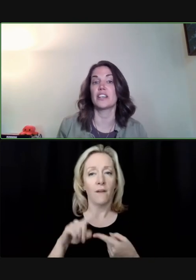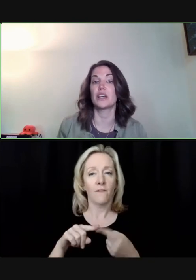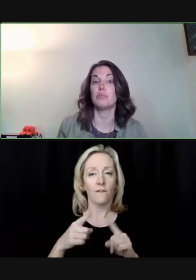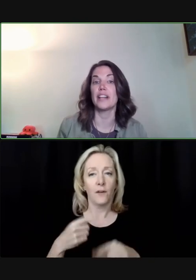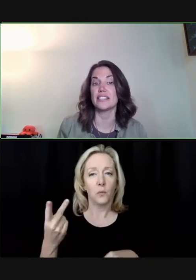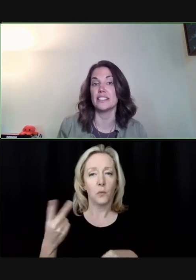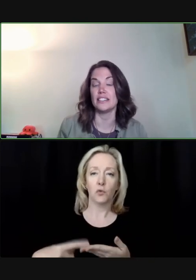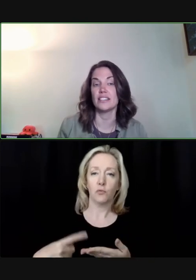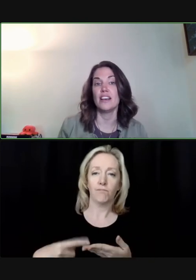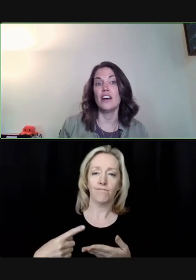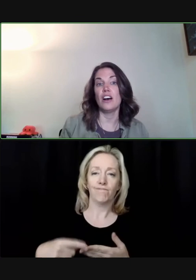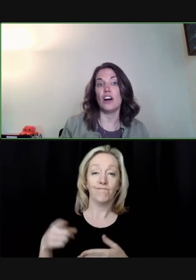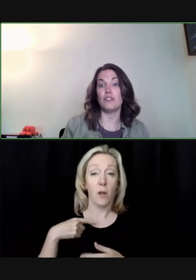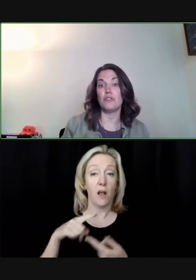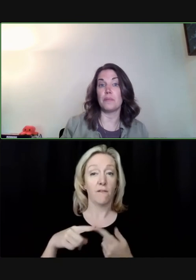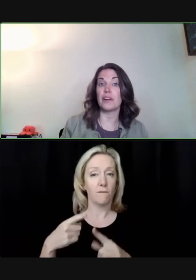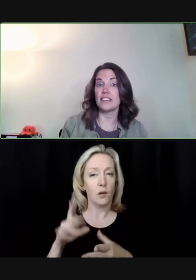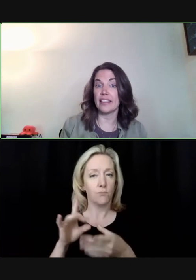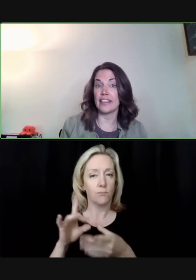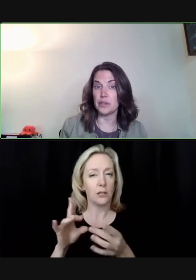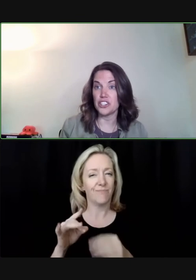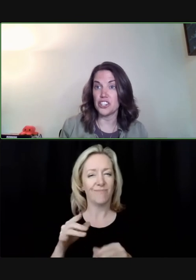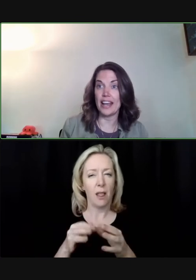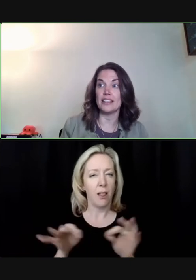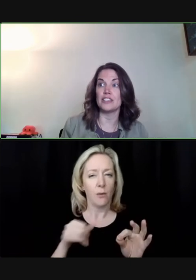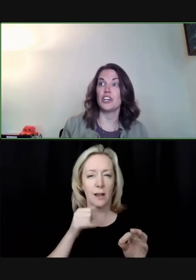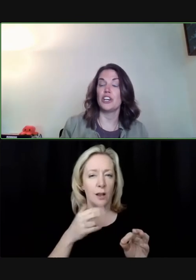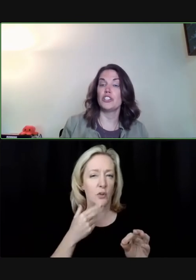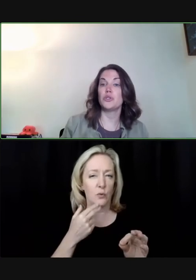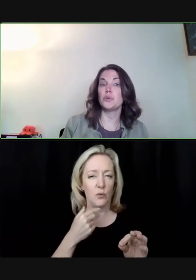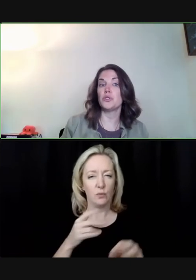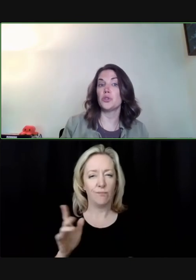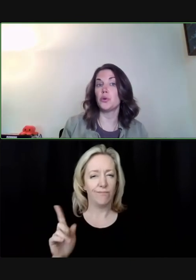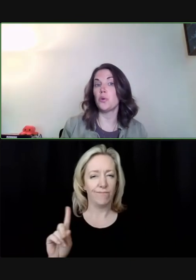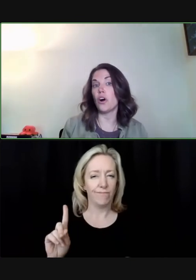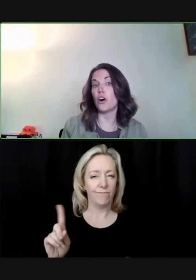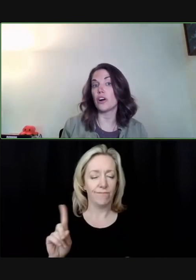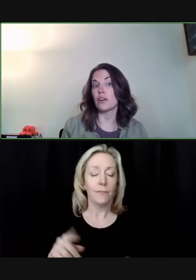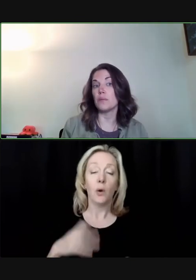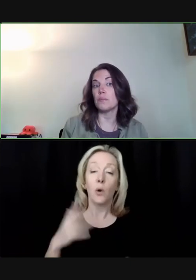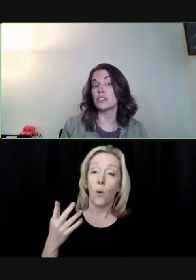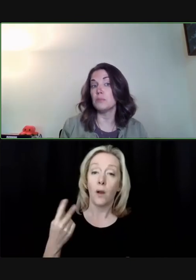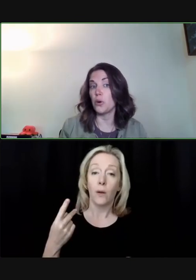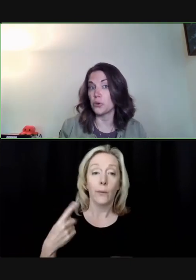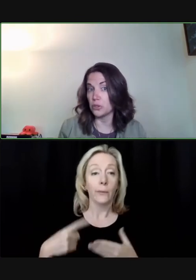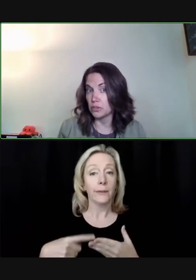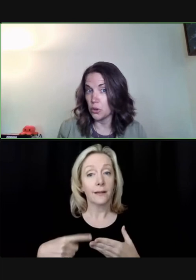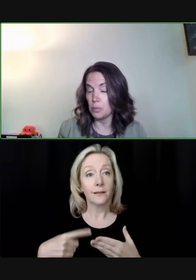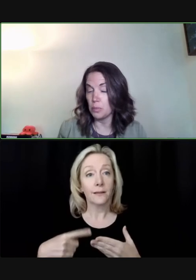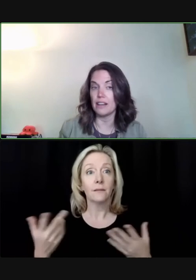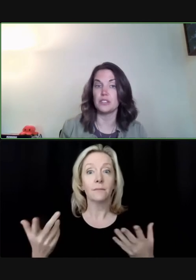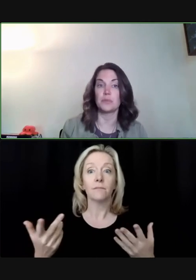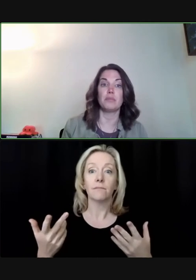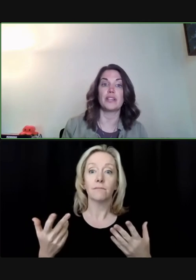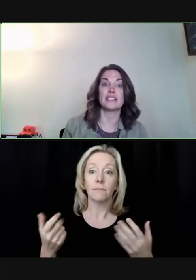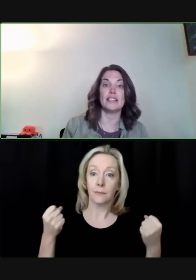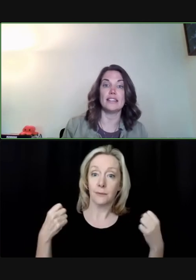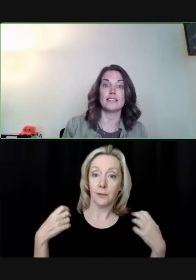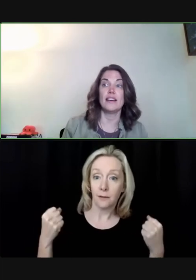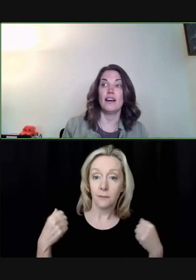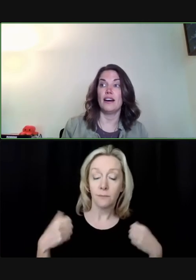of discussing the complexities of American Sign Language and students who are multimodal, who may have